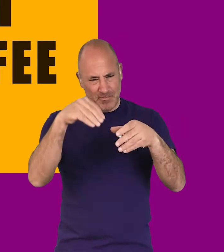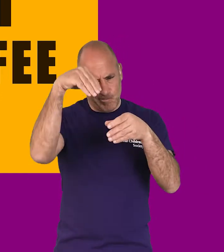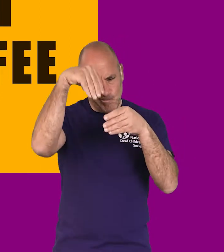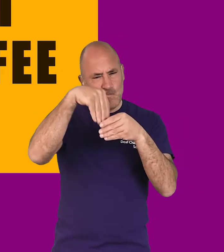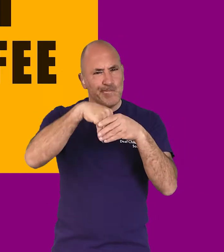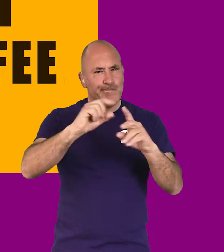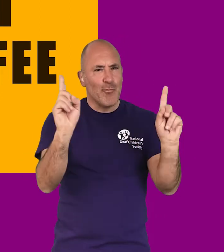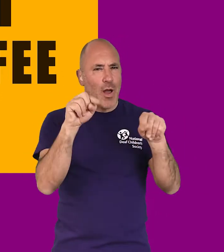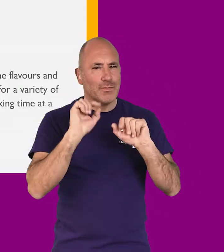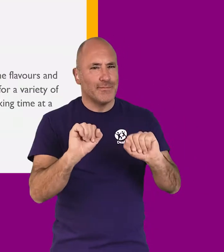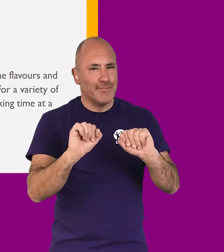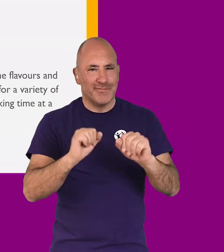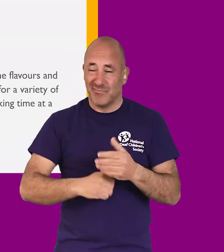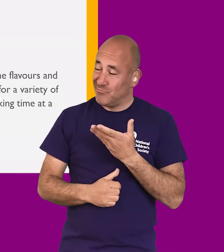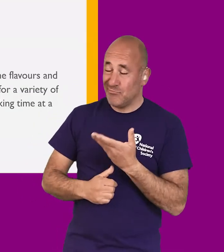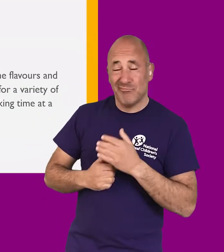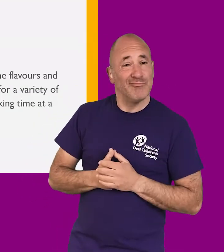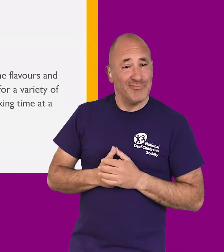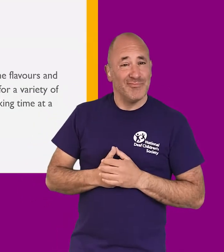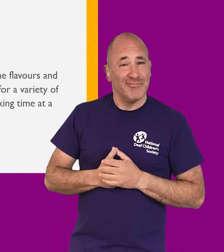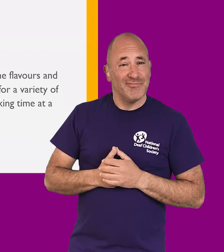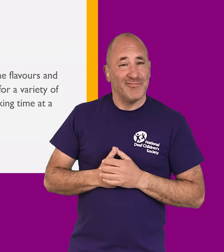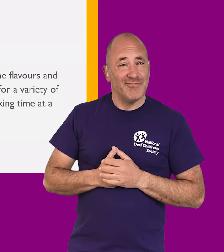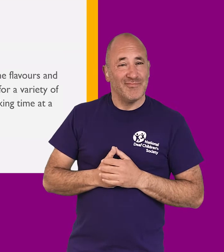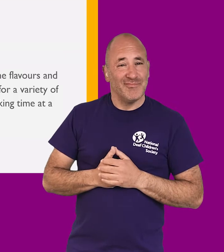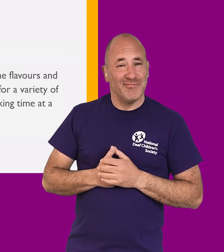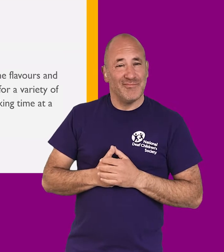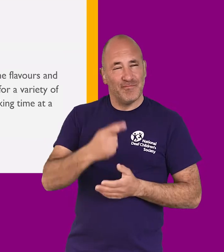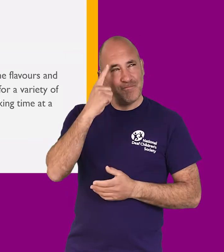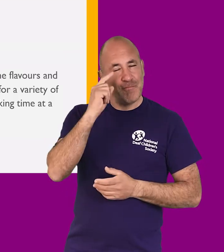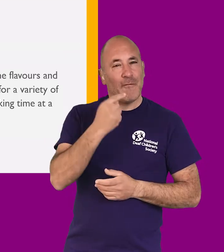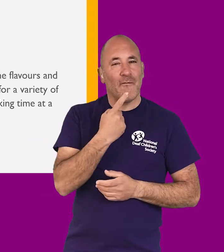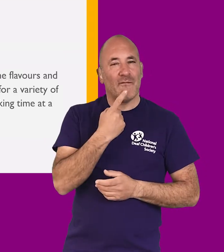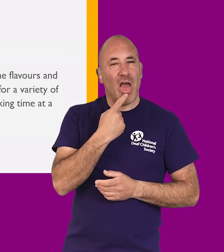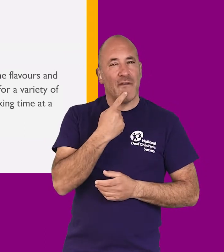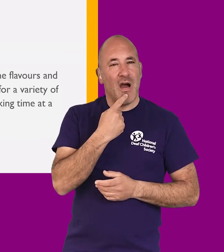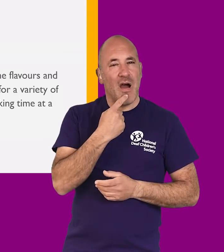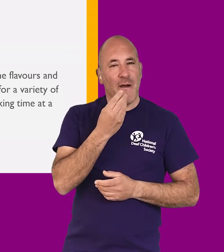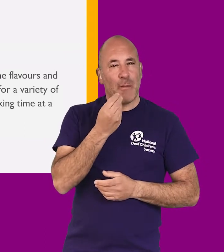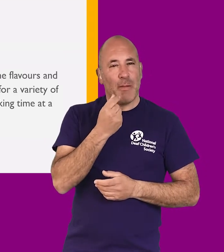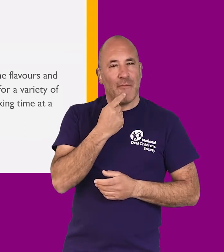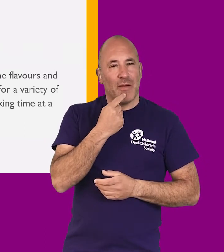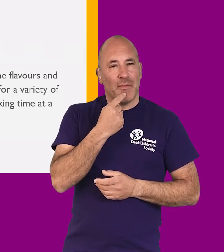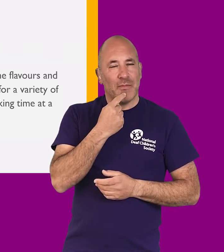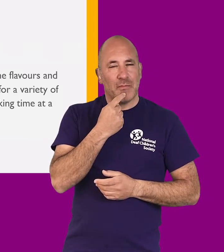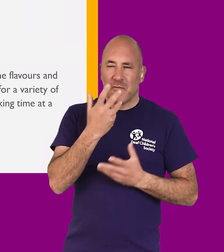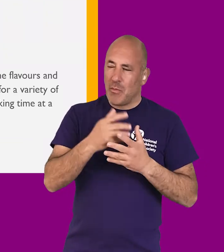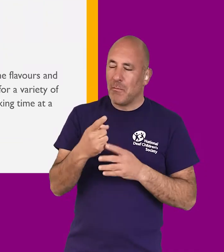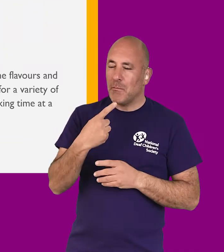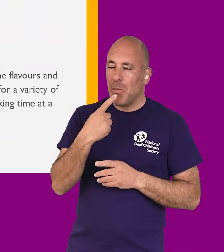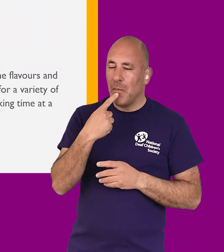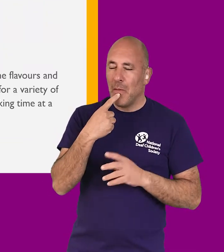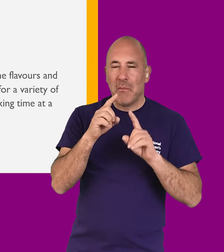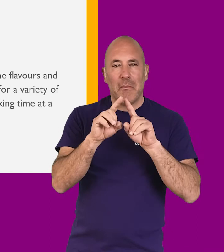properties of that perfect biscuit. Wow, think about the flavor. How did